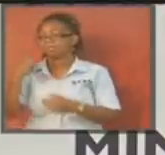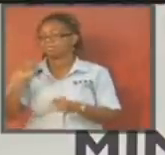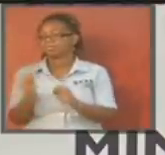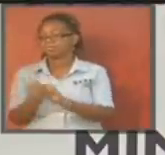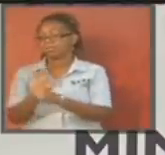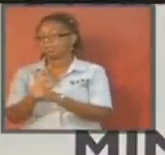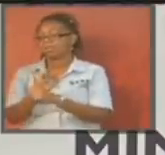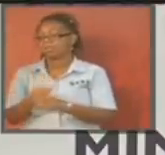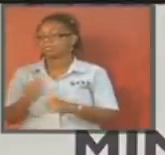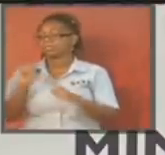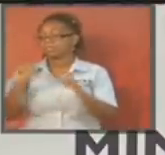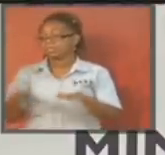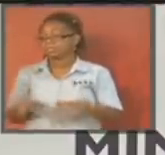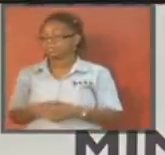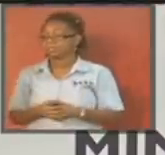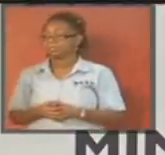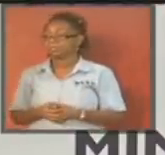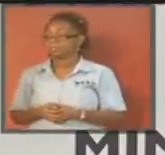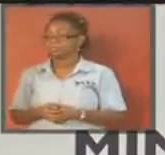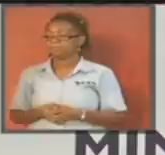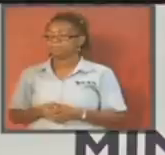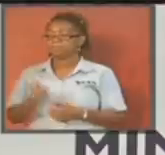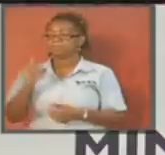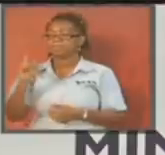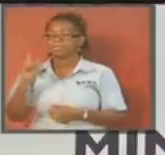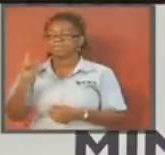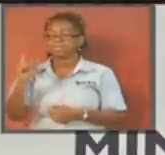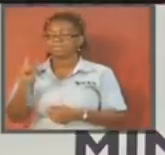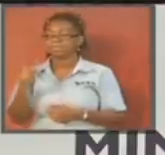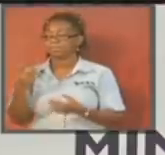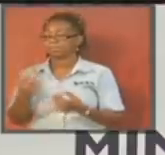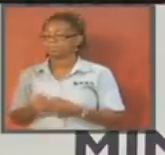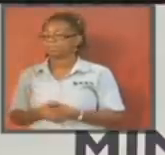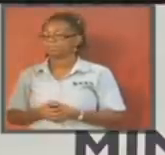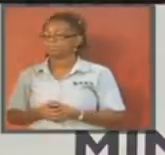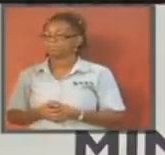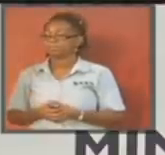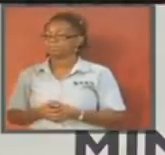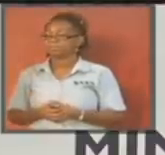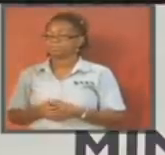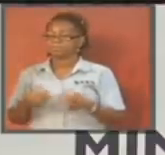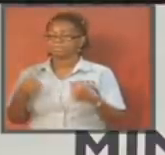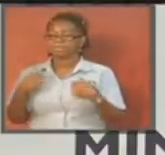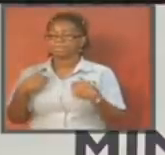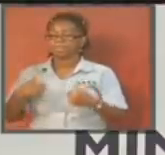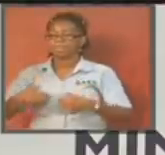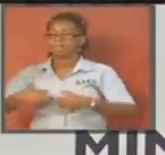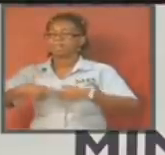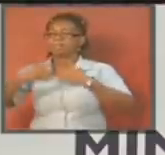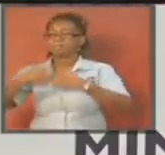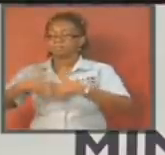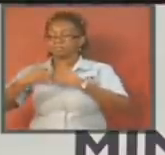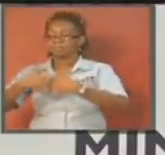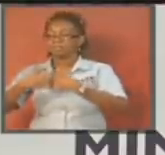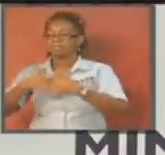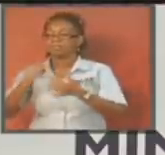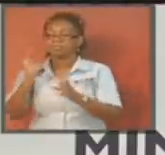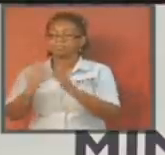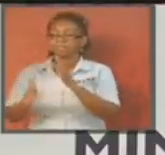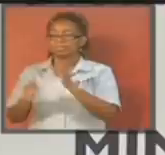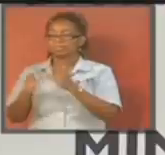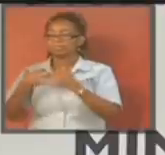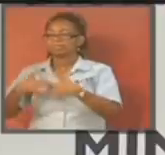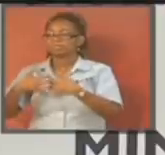streams. So one, they have their own gene expert machine, which is a machine that can turn over tests very quickly, within